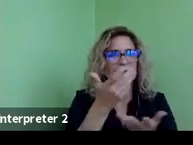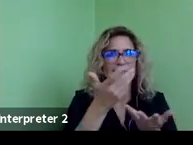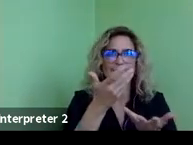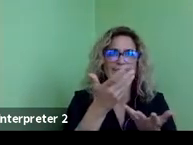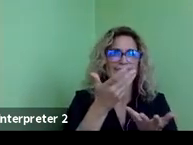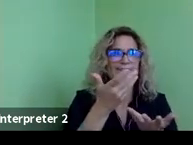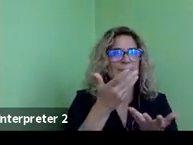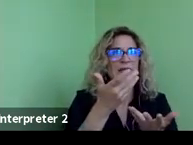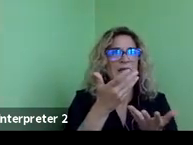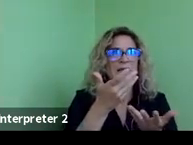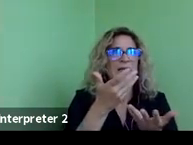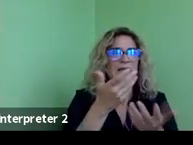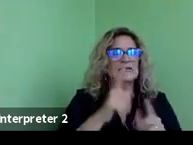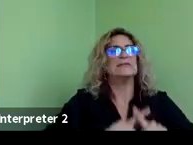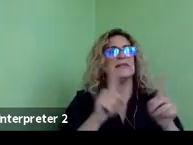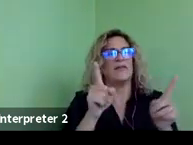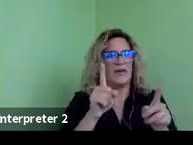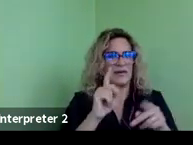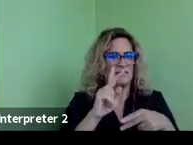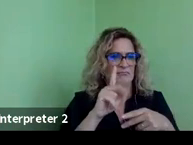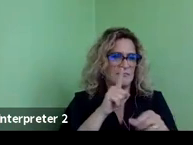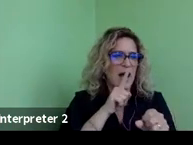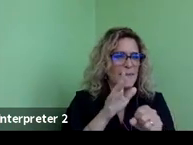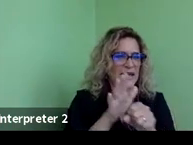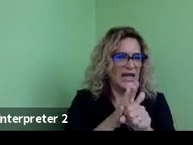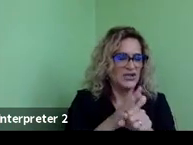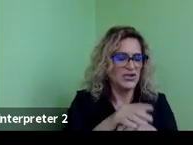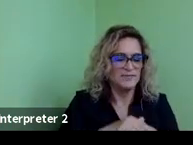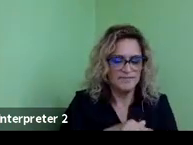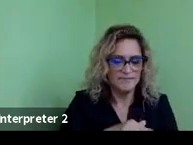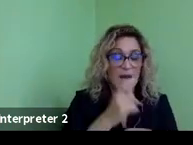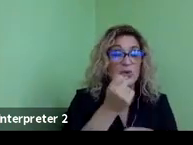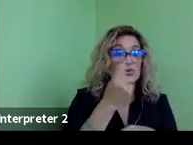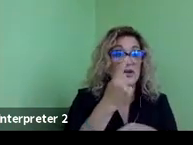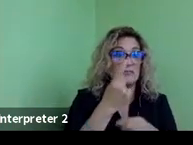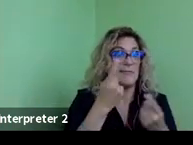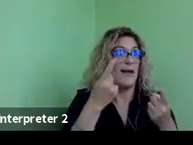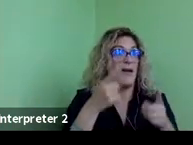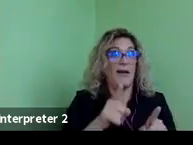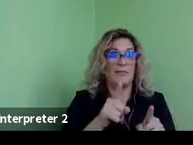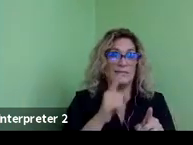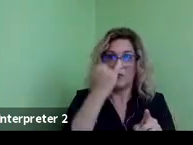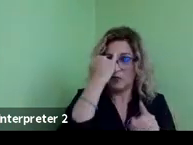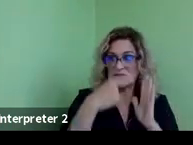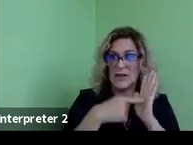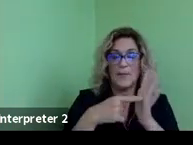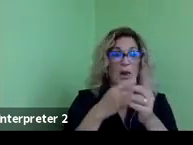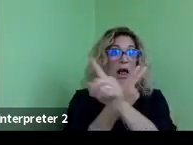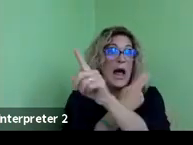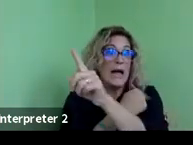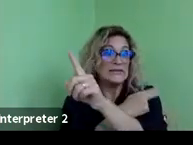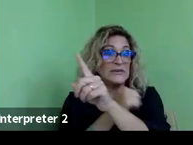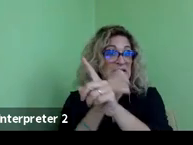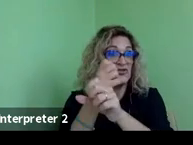form of obligation. I think in circumstances like this where the hospital doesn't receive funding